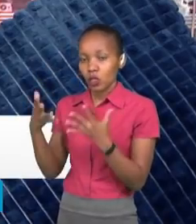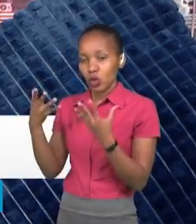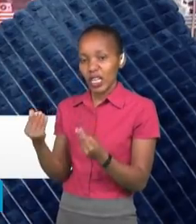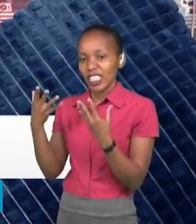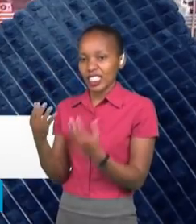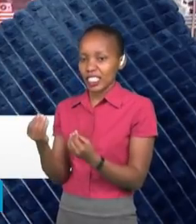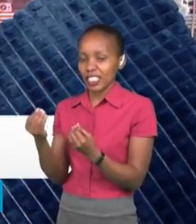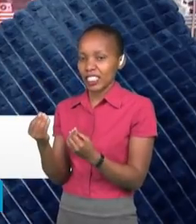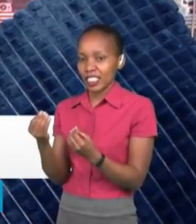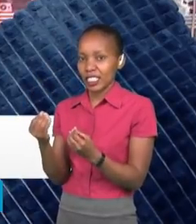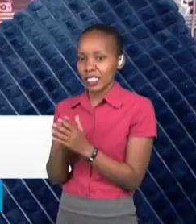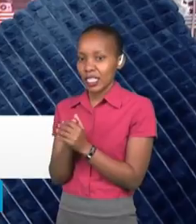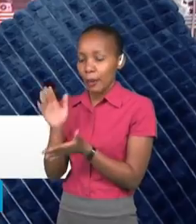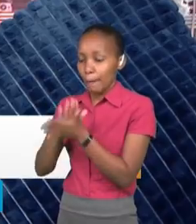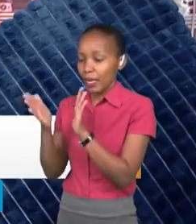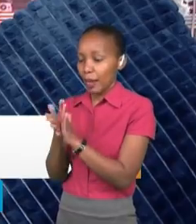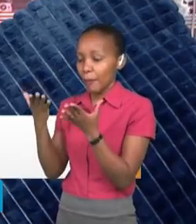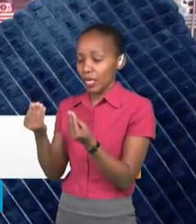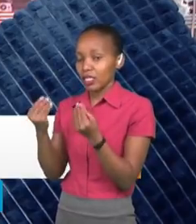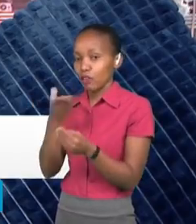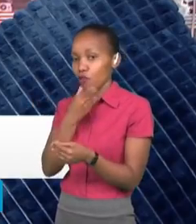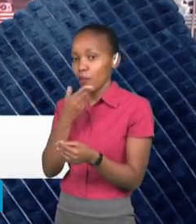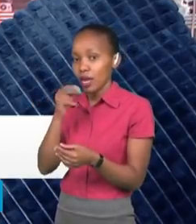sell. So it becomes easy for him actually to